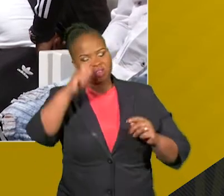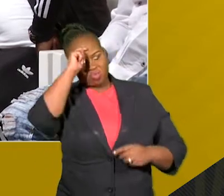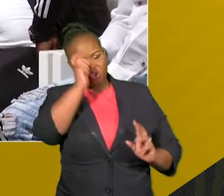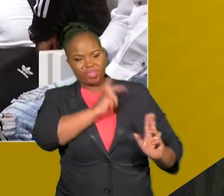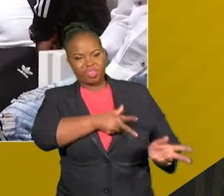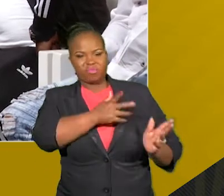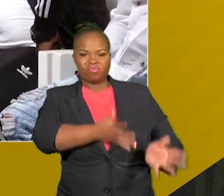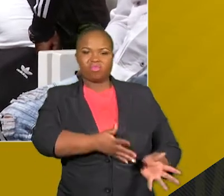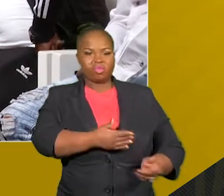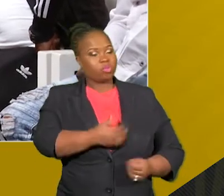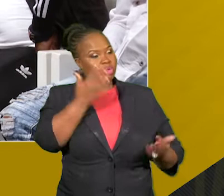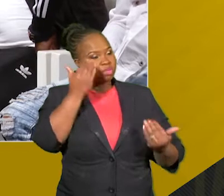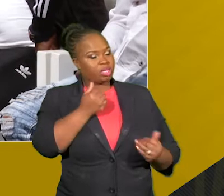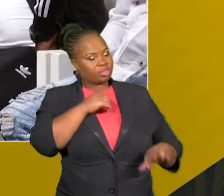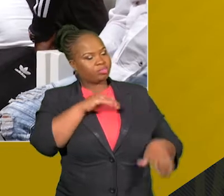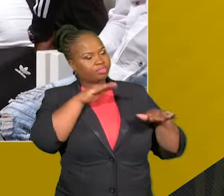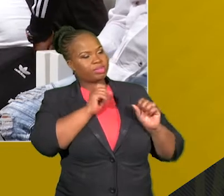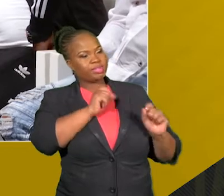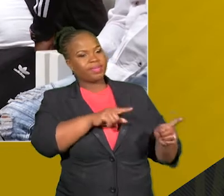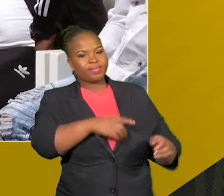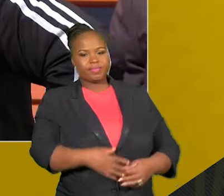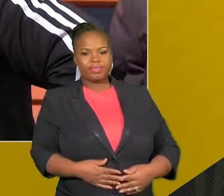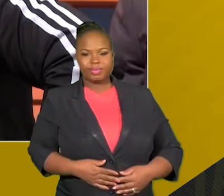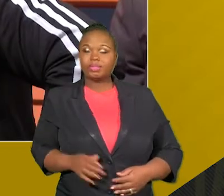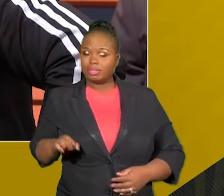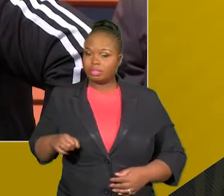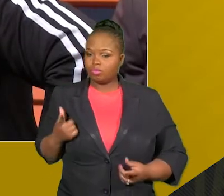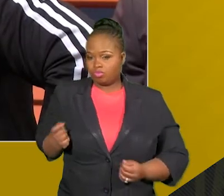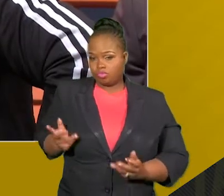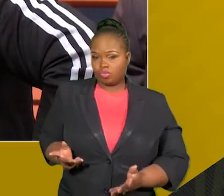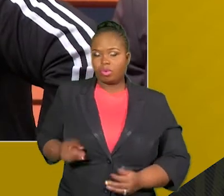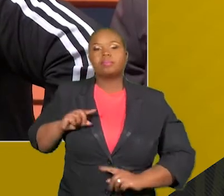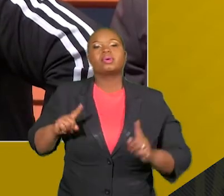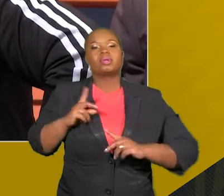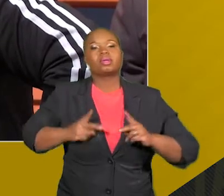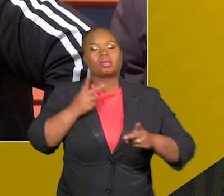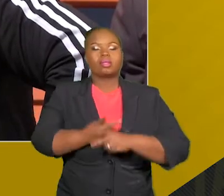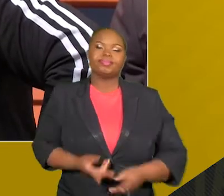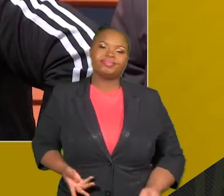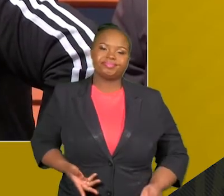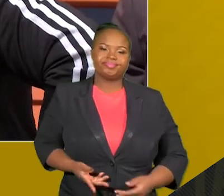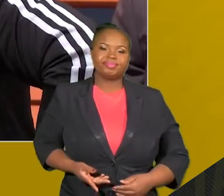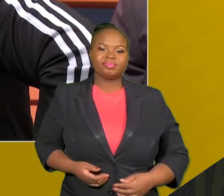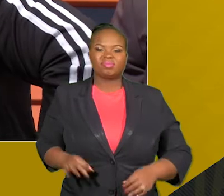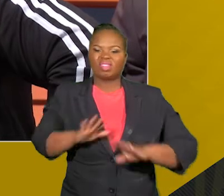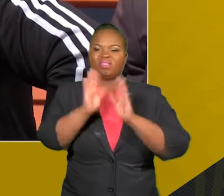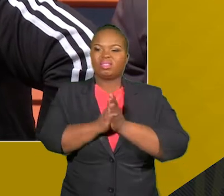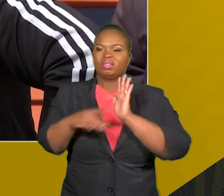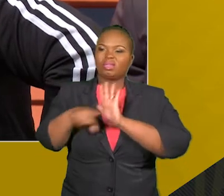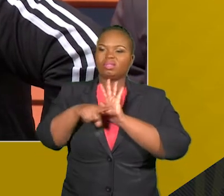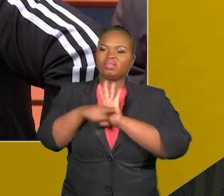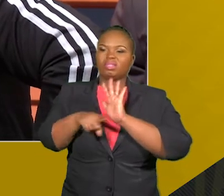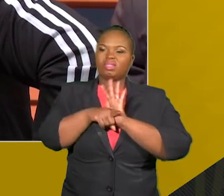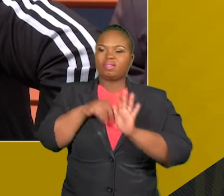neglected and we expect them to raise themselves. And not only do we do that, but then we popularize all the negative and the bad things